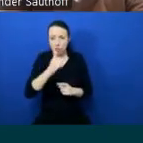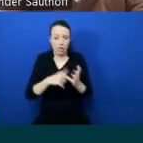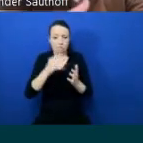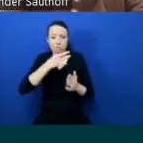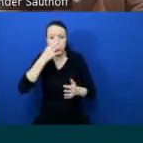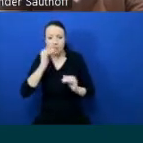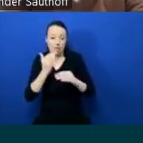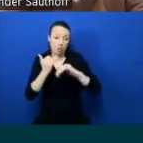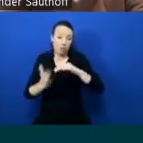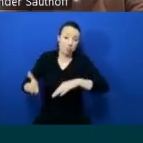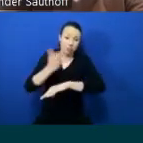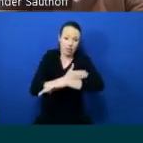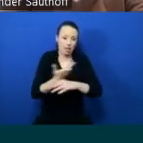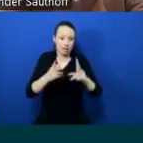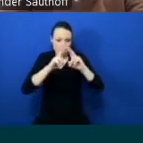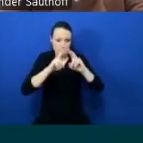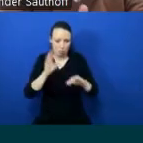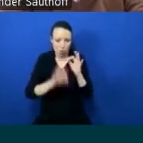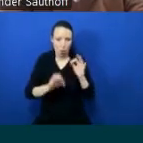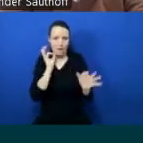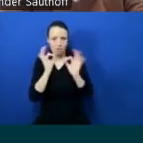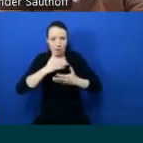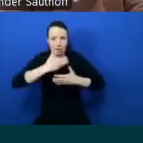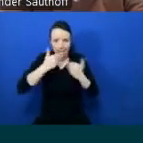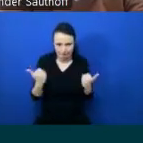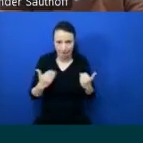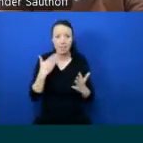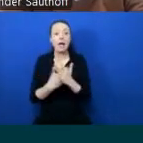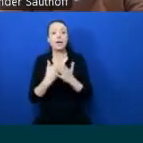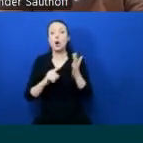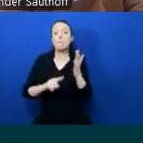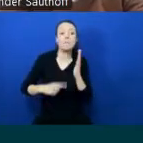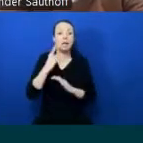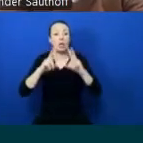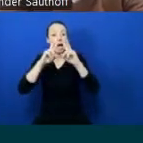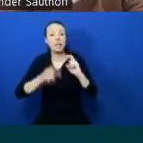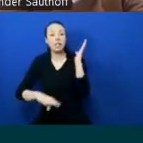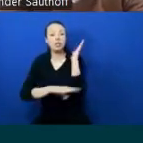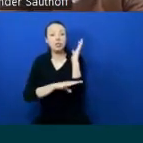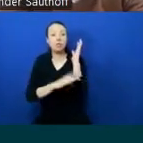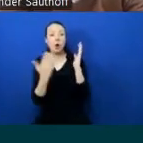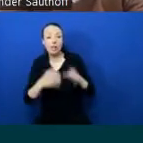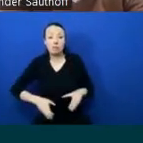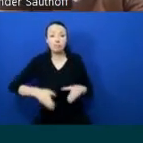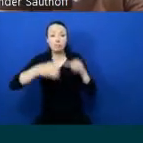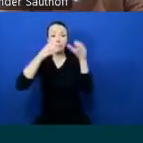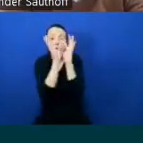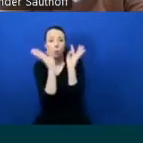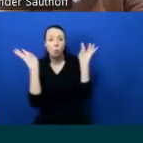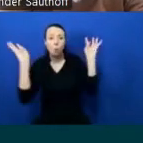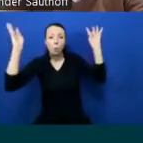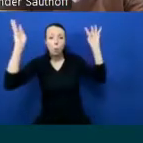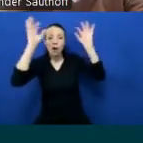so the trees has measured its trees, and more specifically, it has established a baseline assessment. So